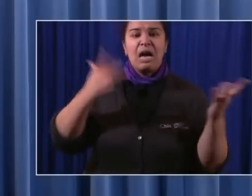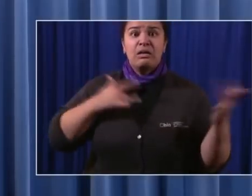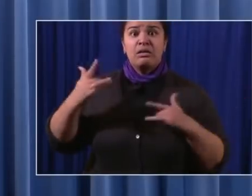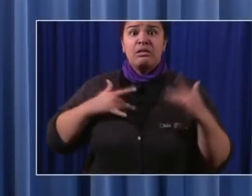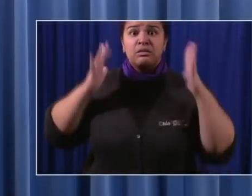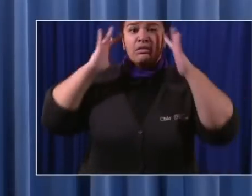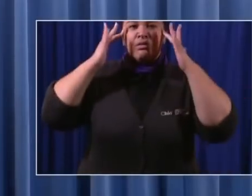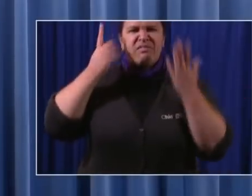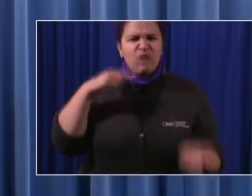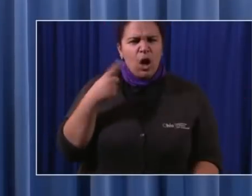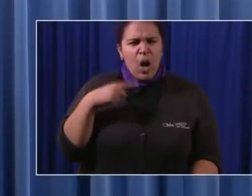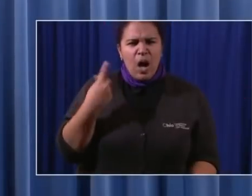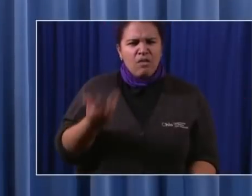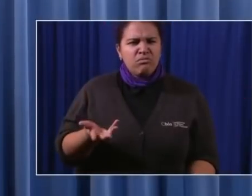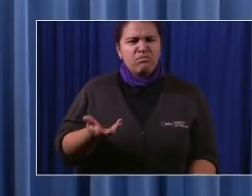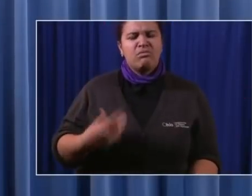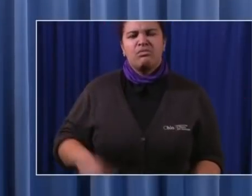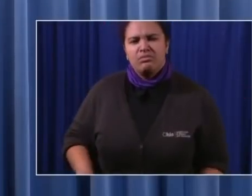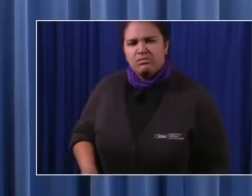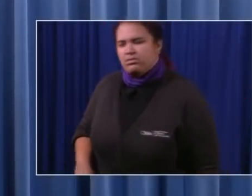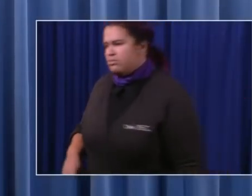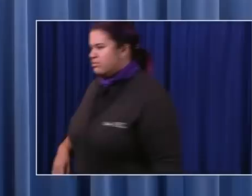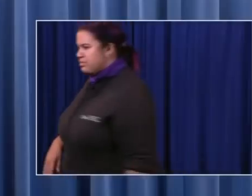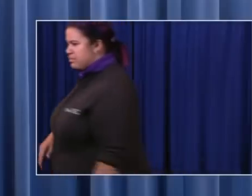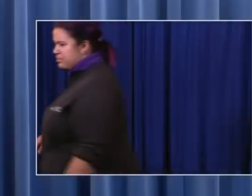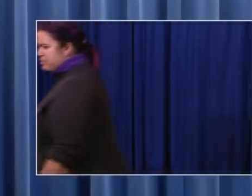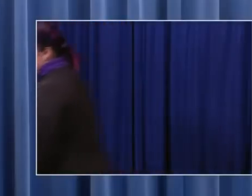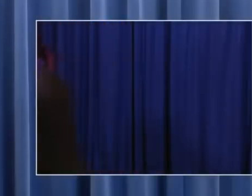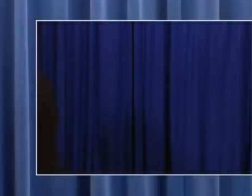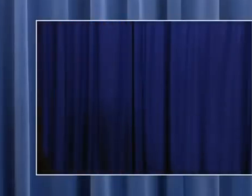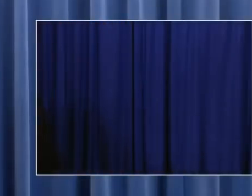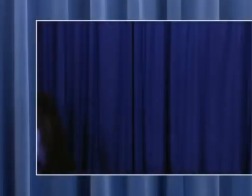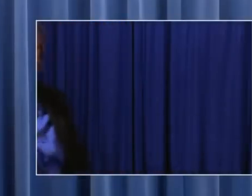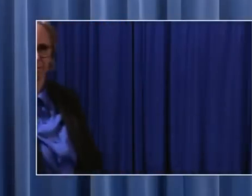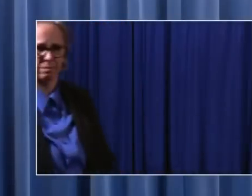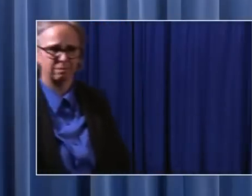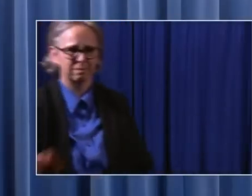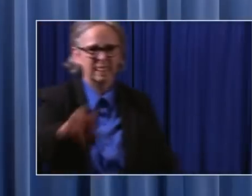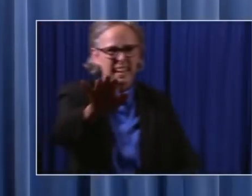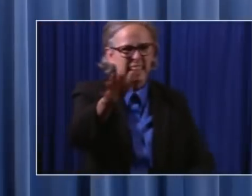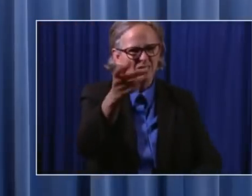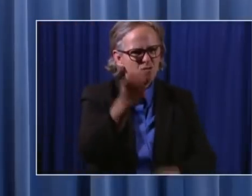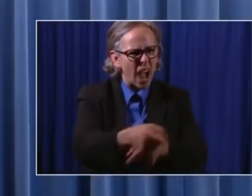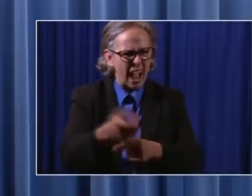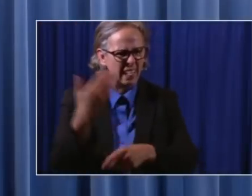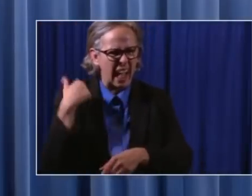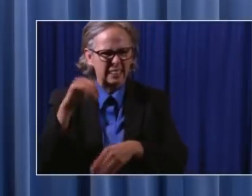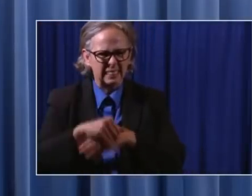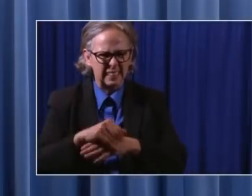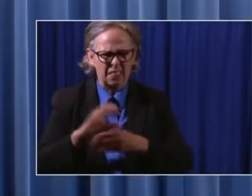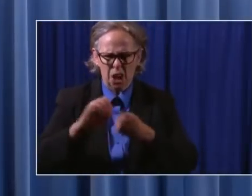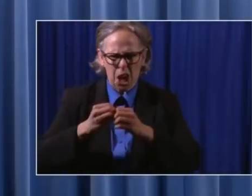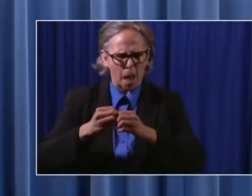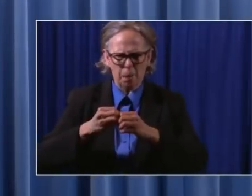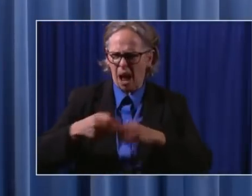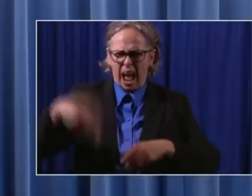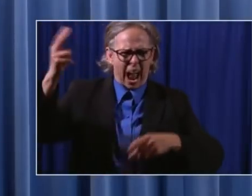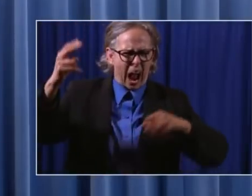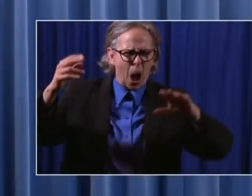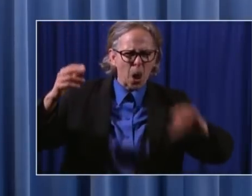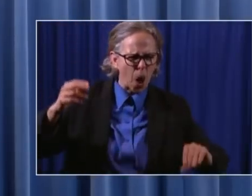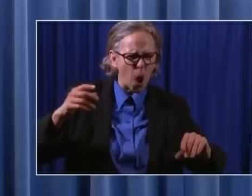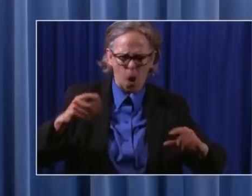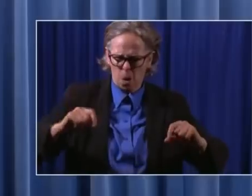Talked about this last night, and I understand it doesn't look like a huge number, but you know, we